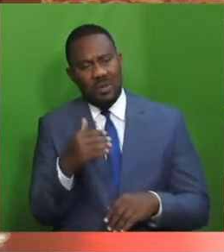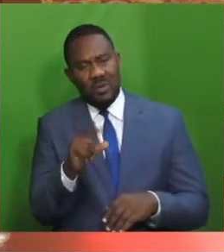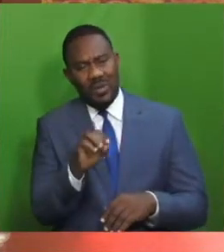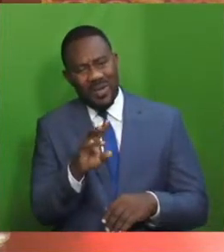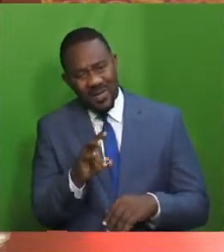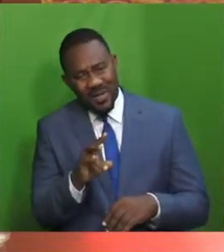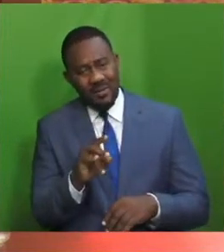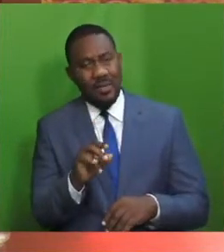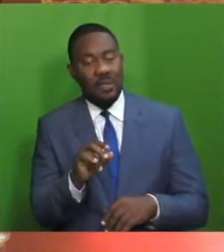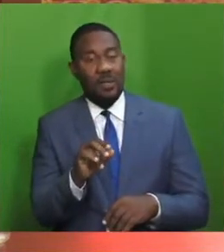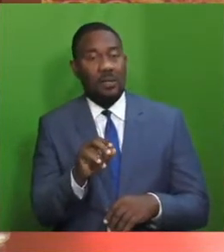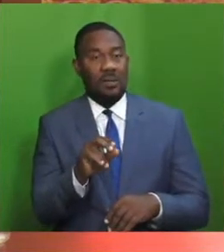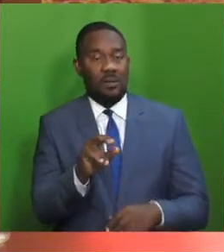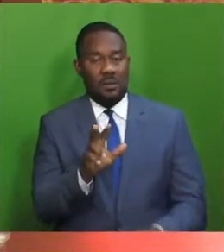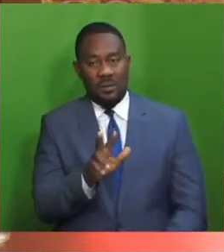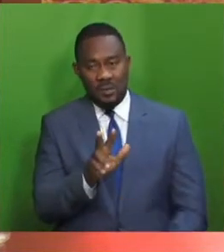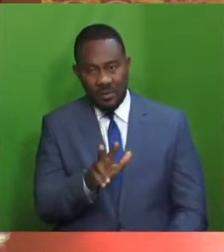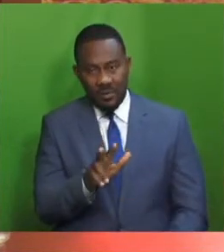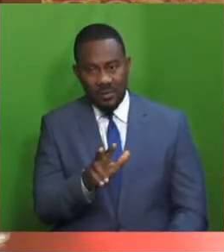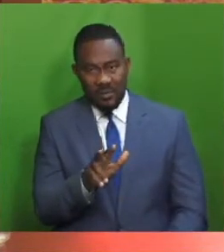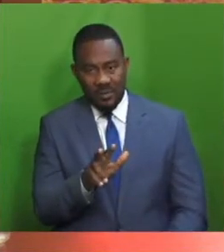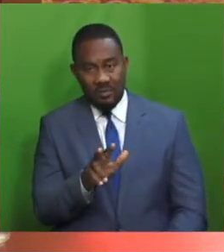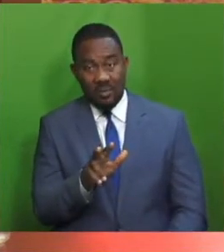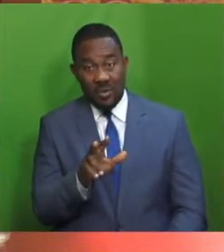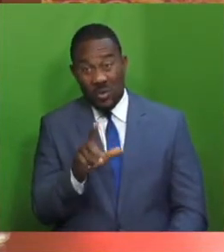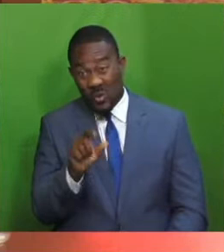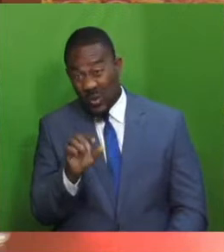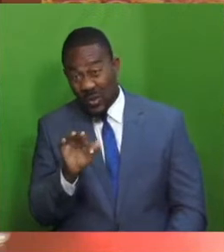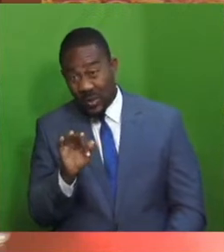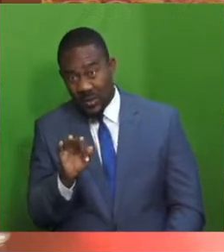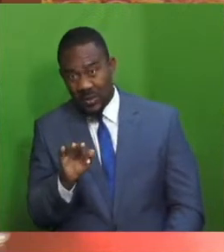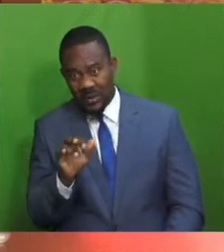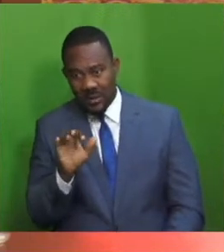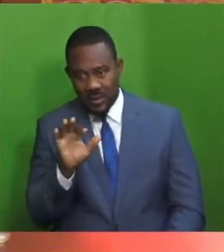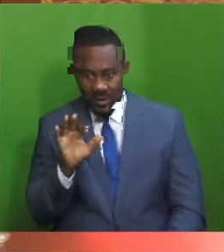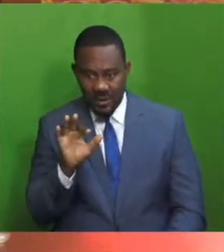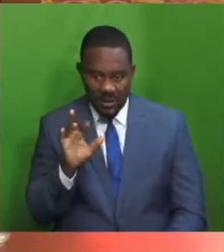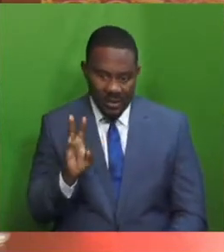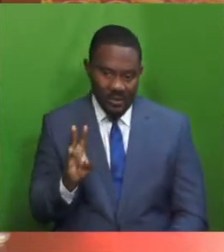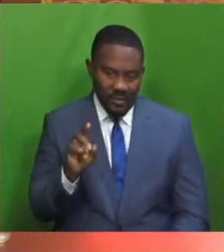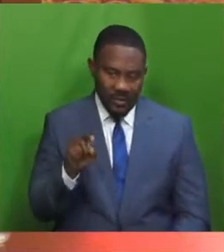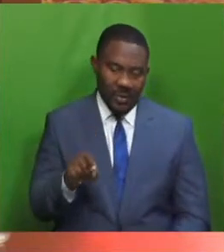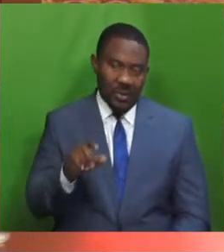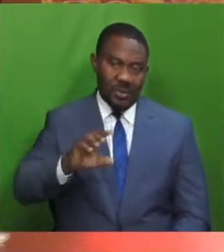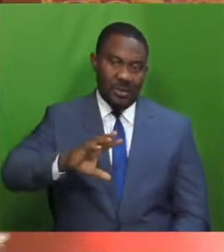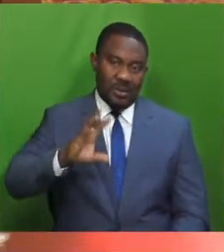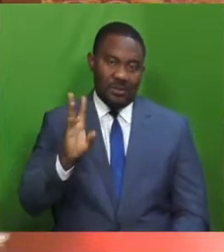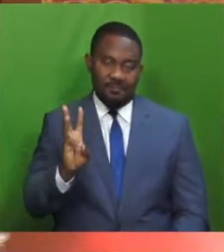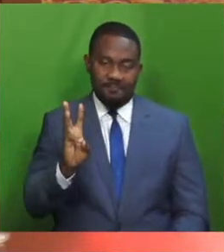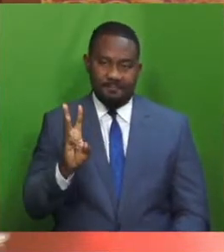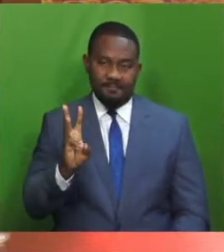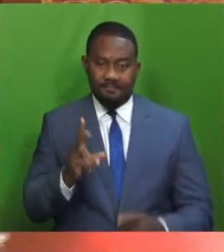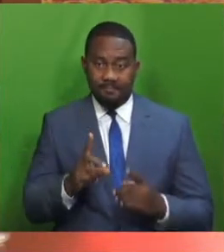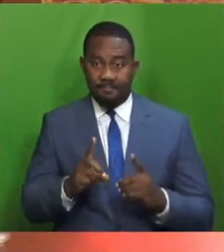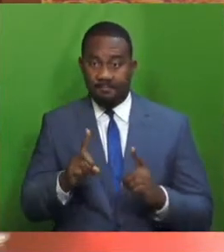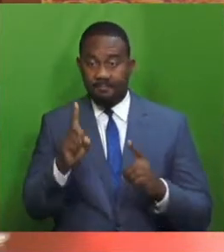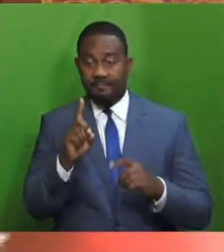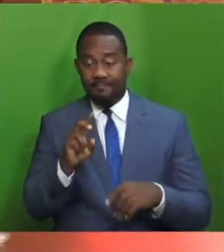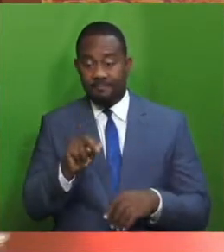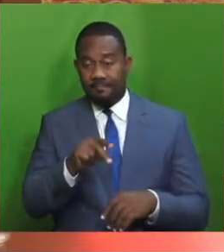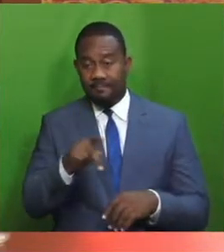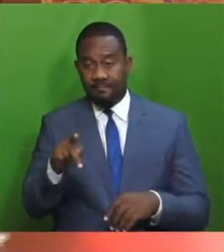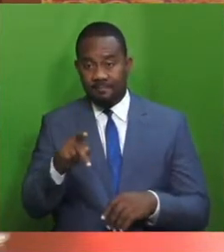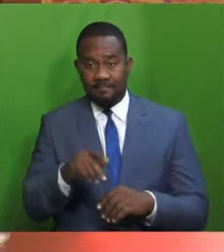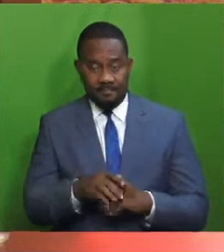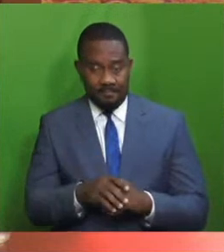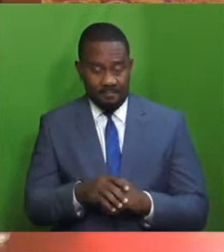2018, 2.7. 2019, 7.6. In the average, Mr. Speaker, under the NPP, crops grew